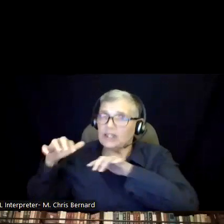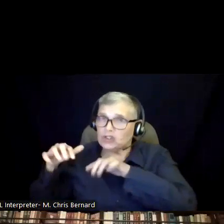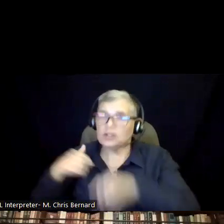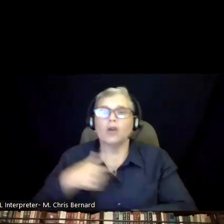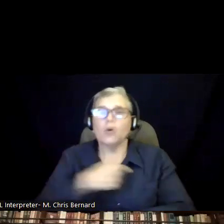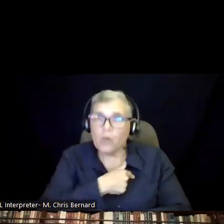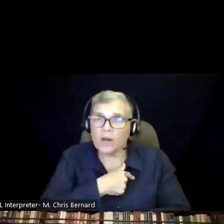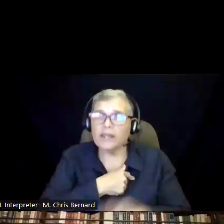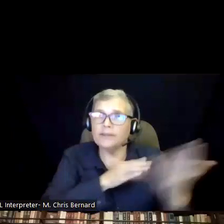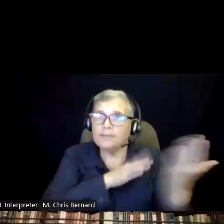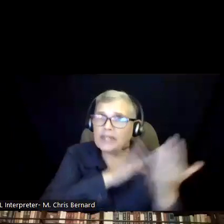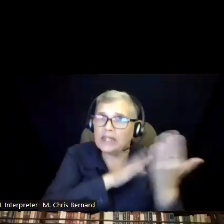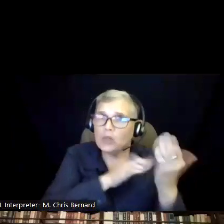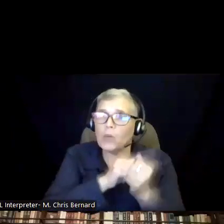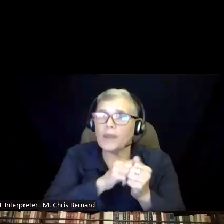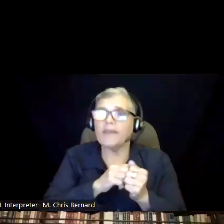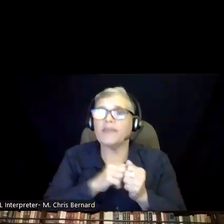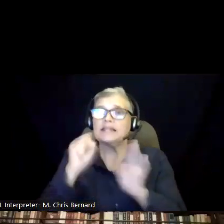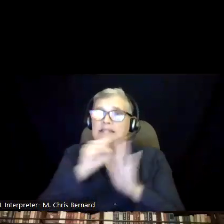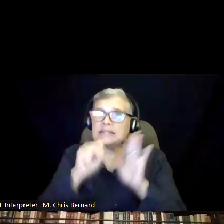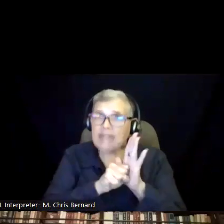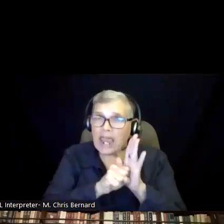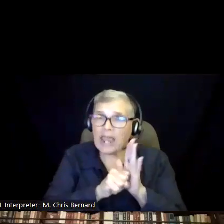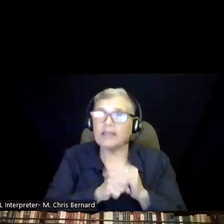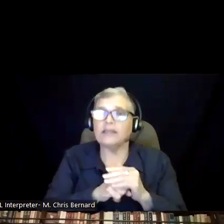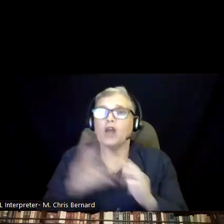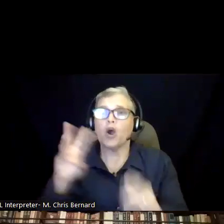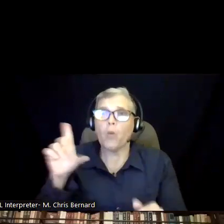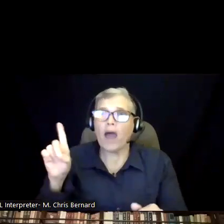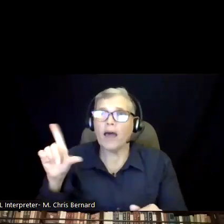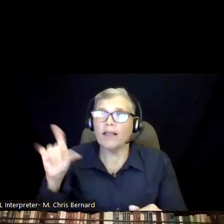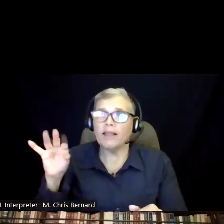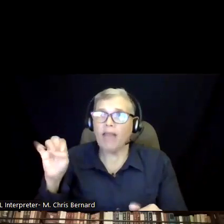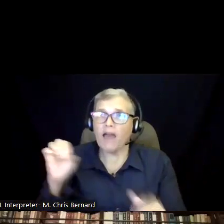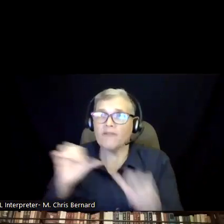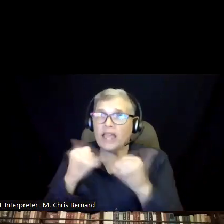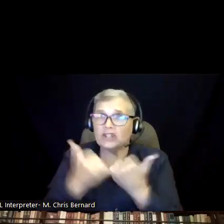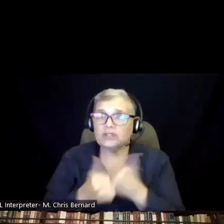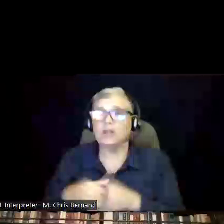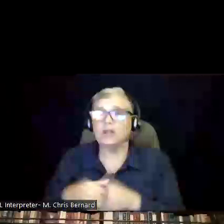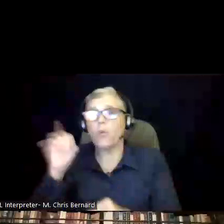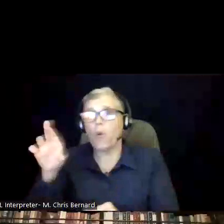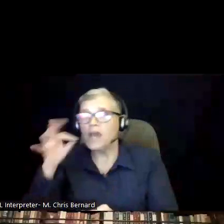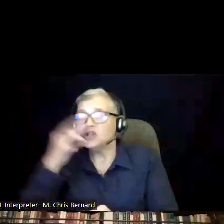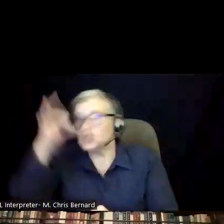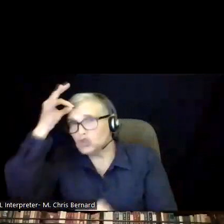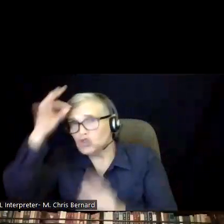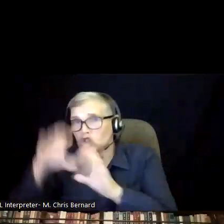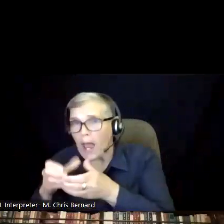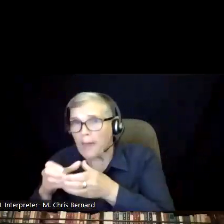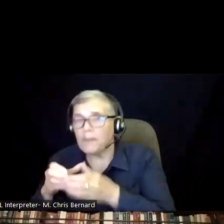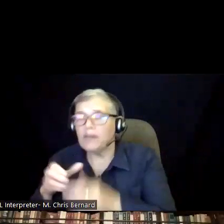with state fish and wildlife agencies. We do this with tribal wildlife agencies. We spend time